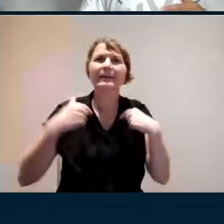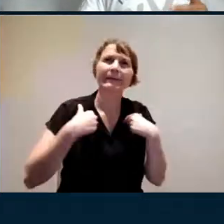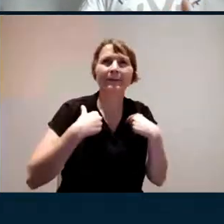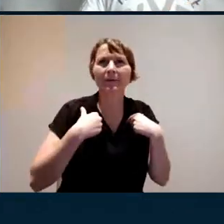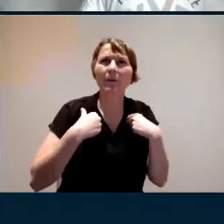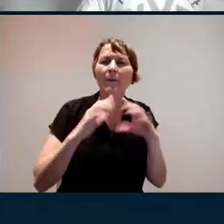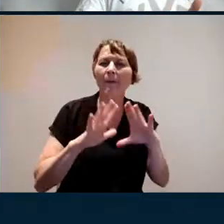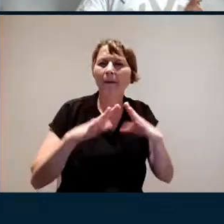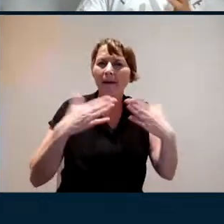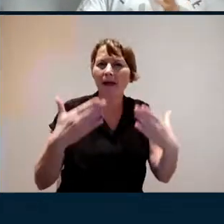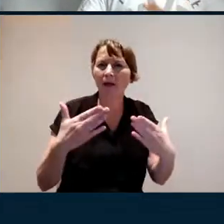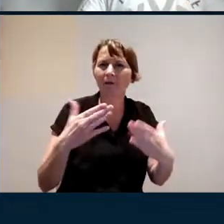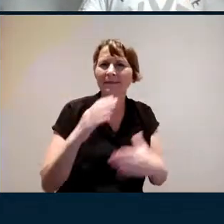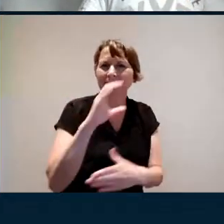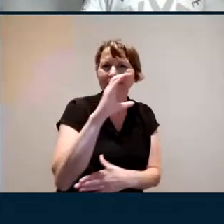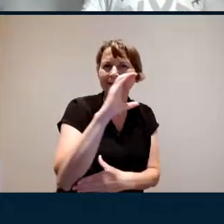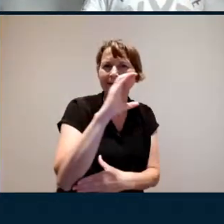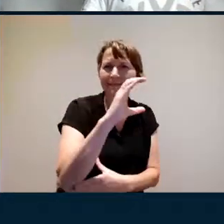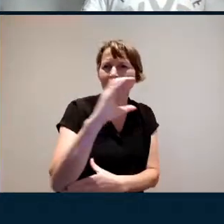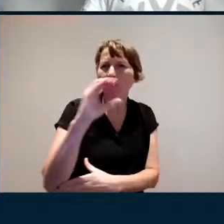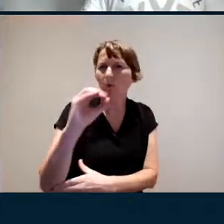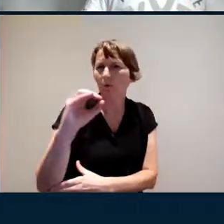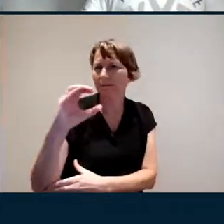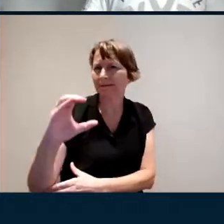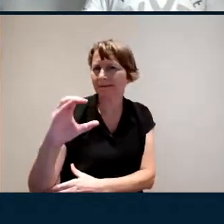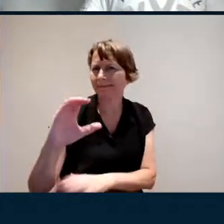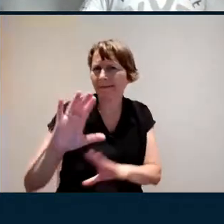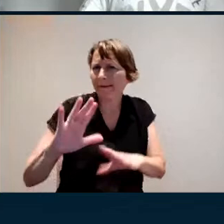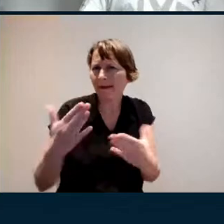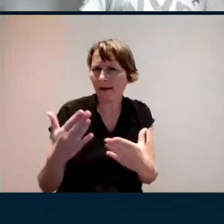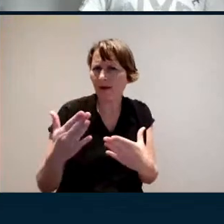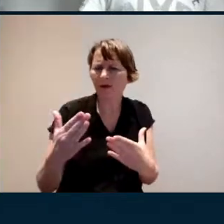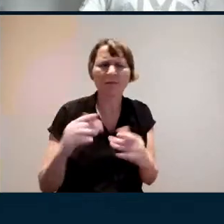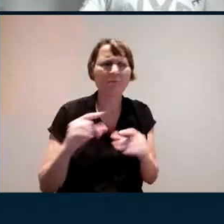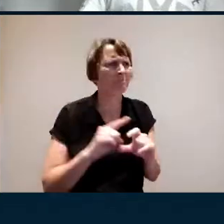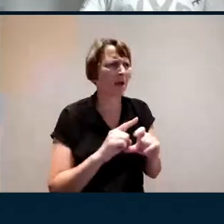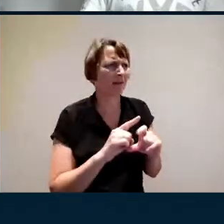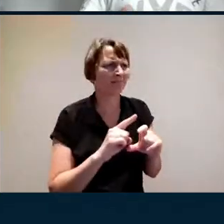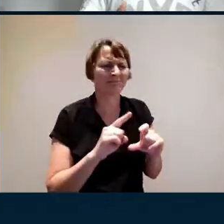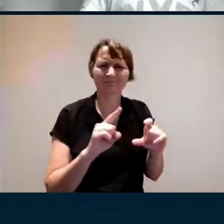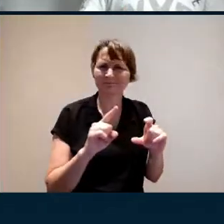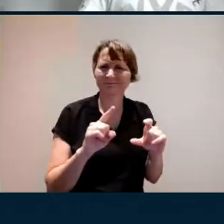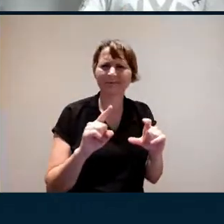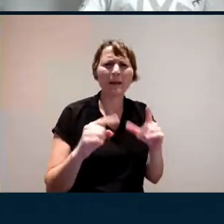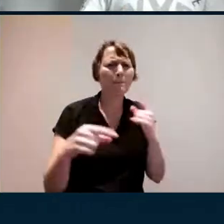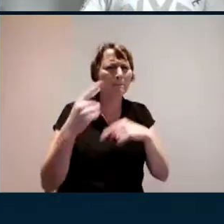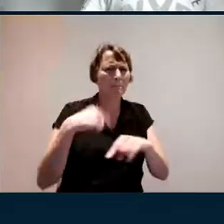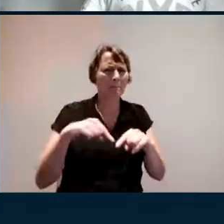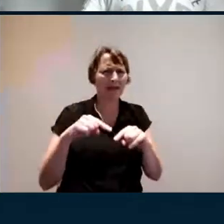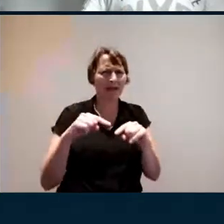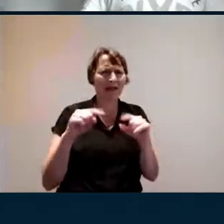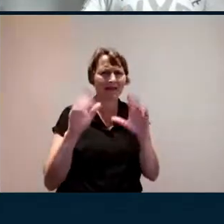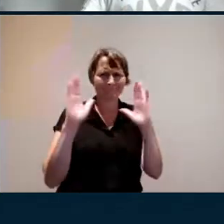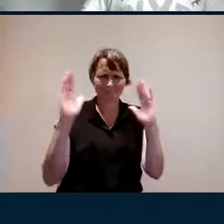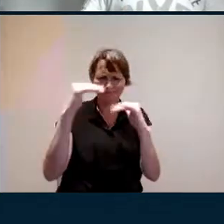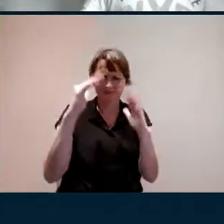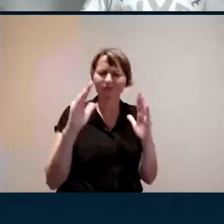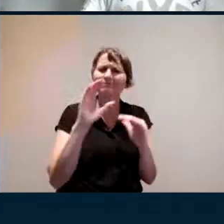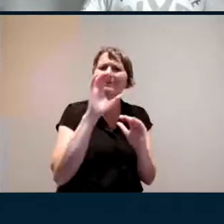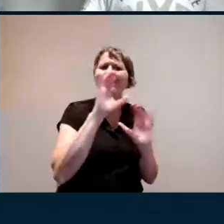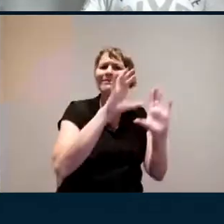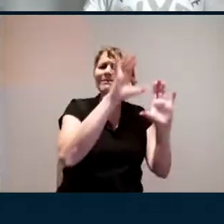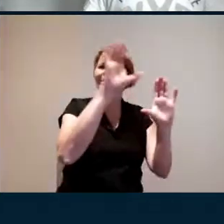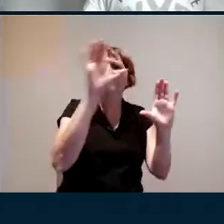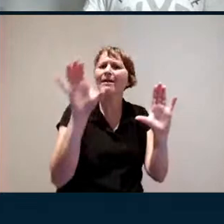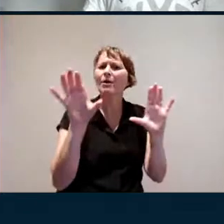framework, so let's go back a little bit. What is cloud adoption framework? When we go to Microsoft Docs in the architecture section, we